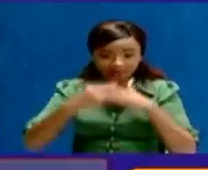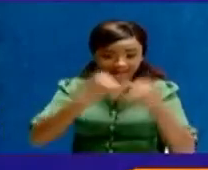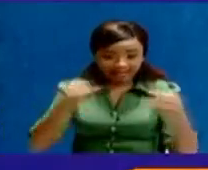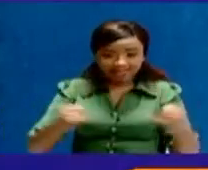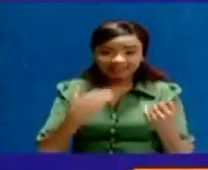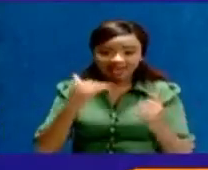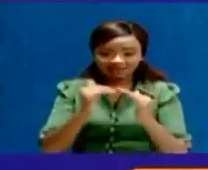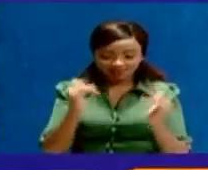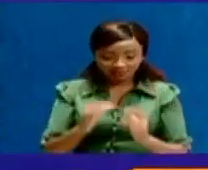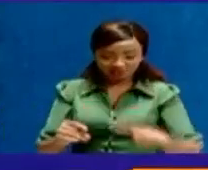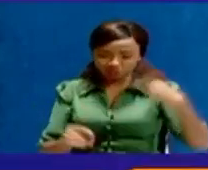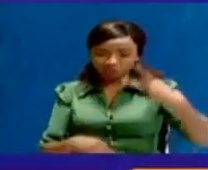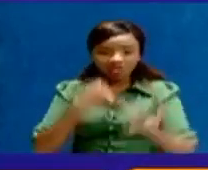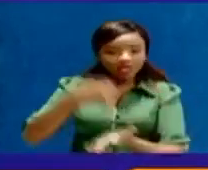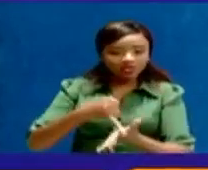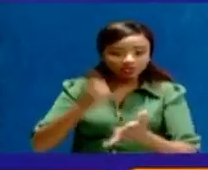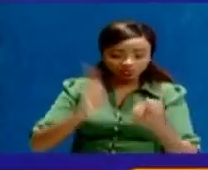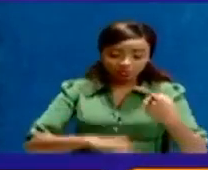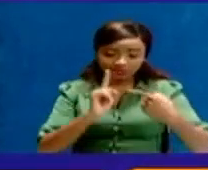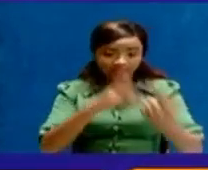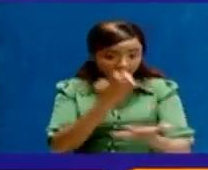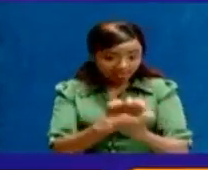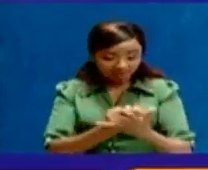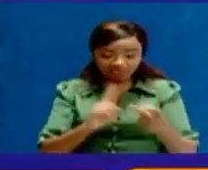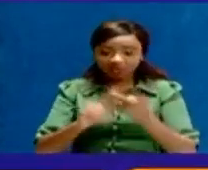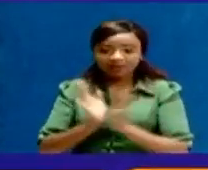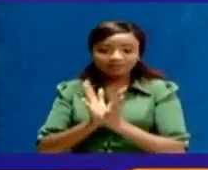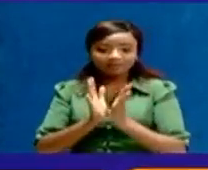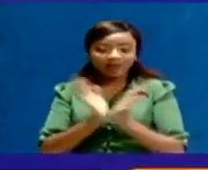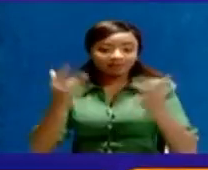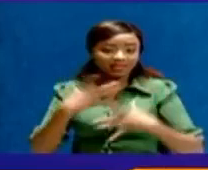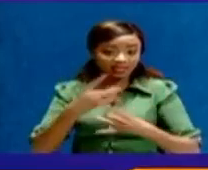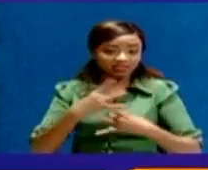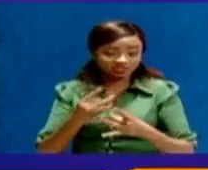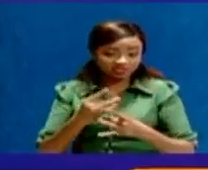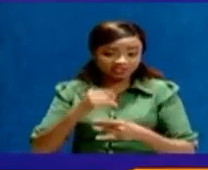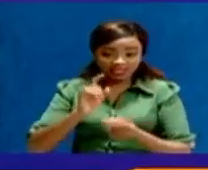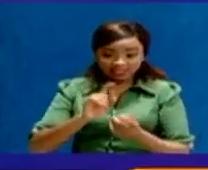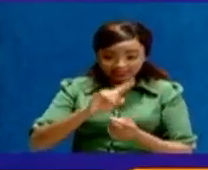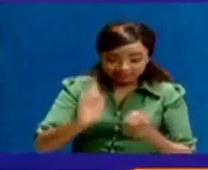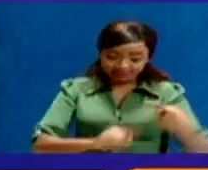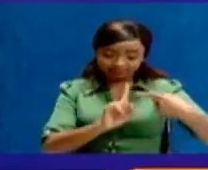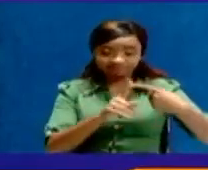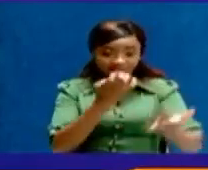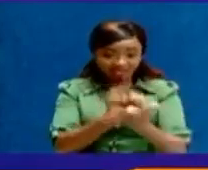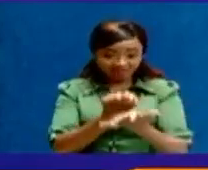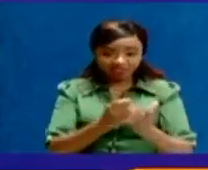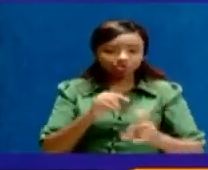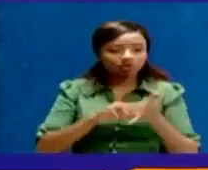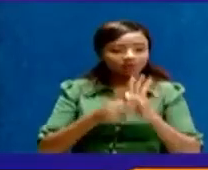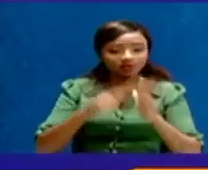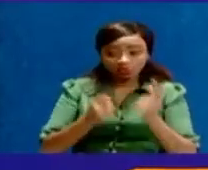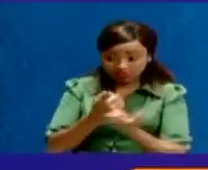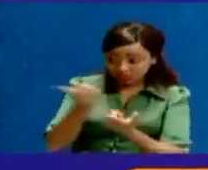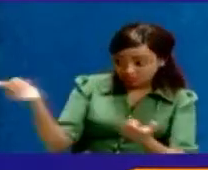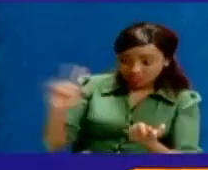is the two-stage test, which comprises the evidential and public interest test. Under the evidential test, prosecutors